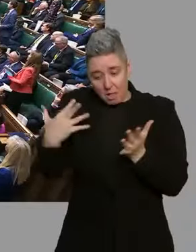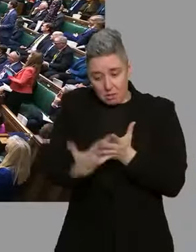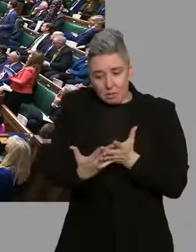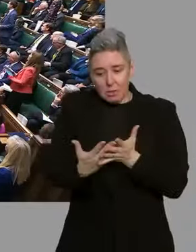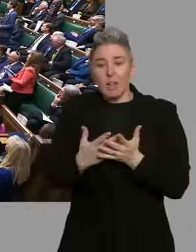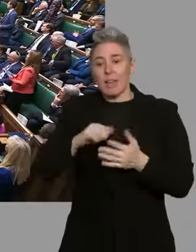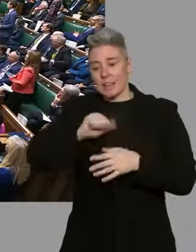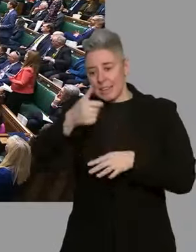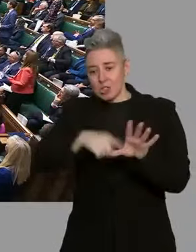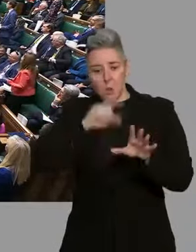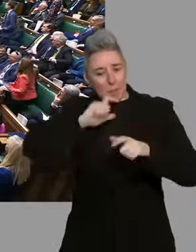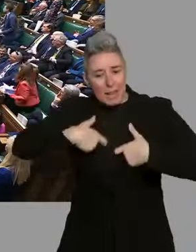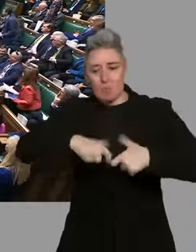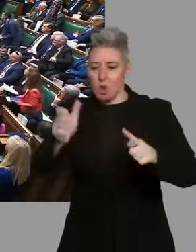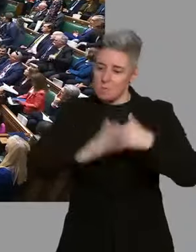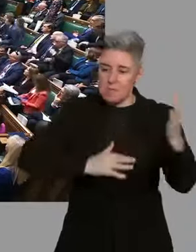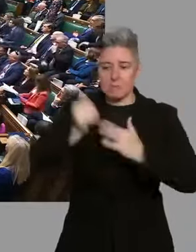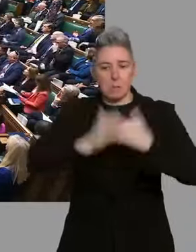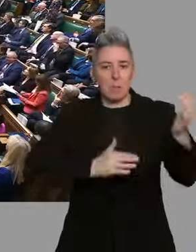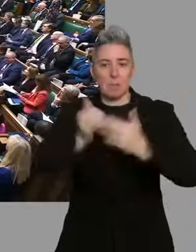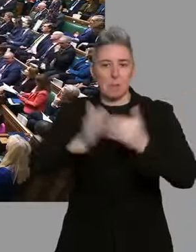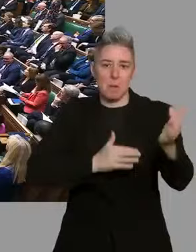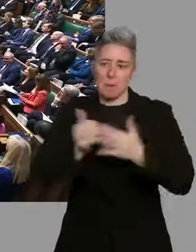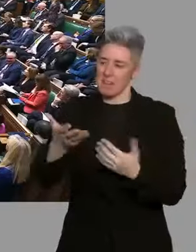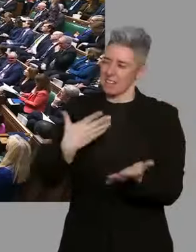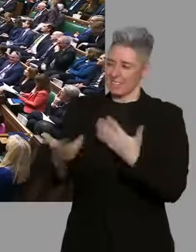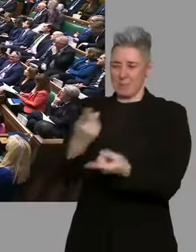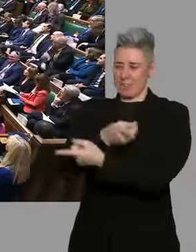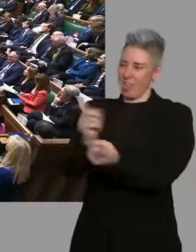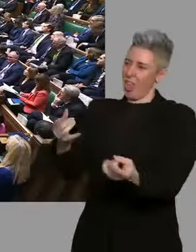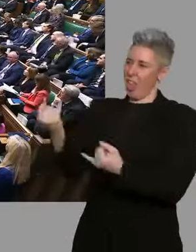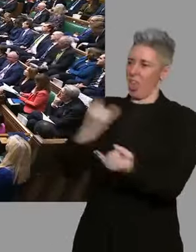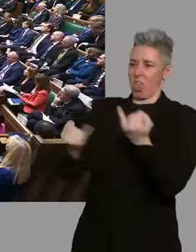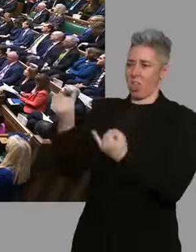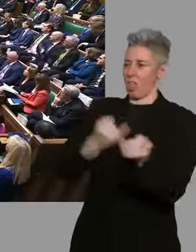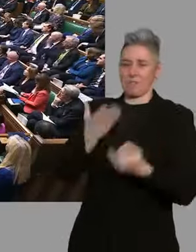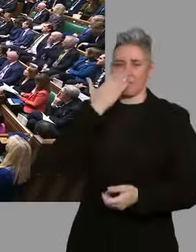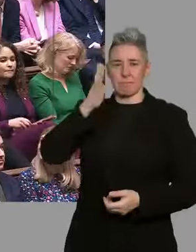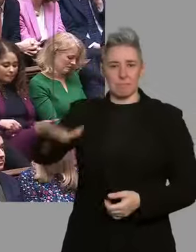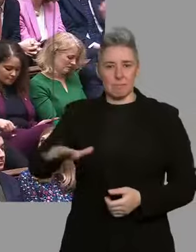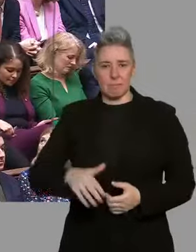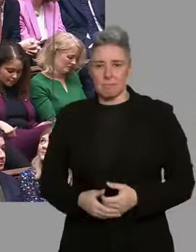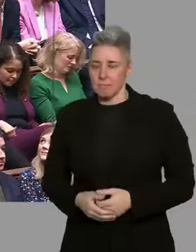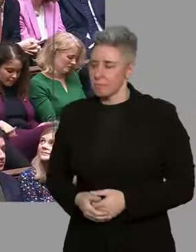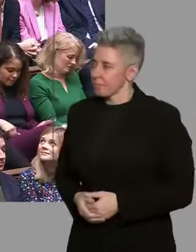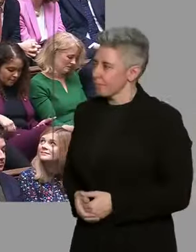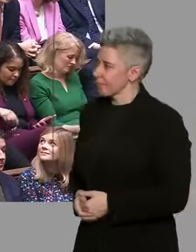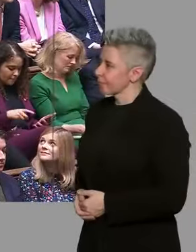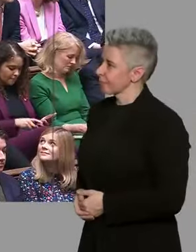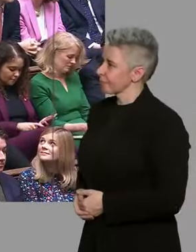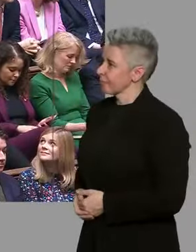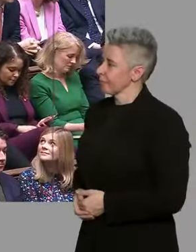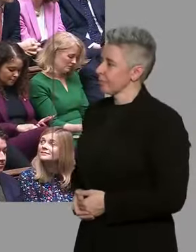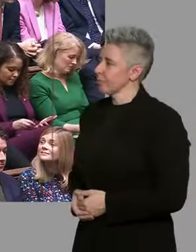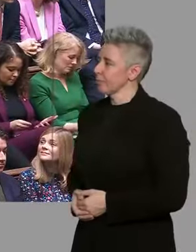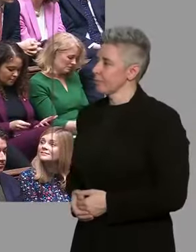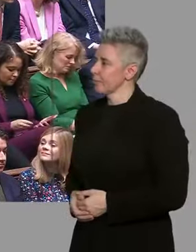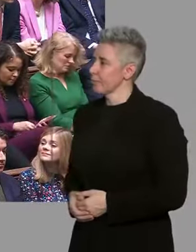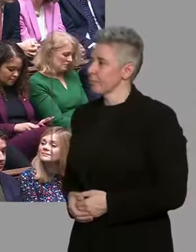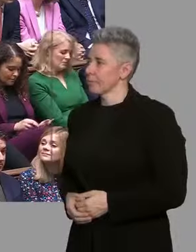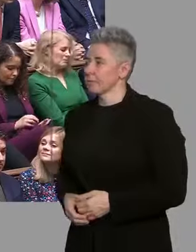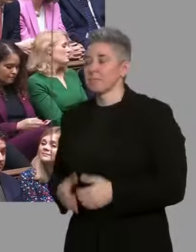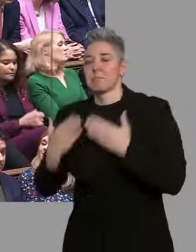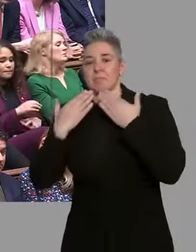Amanda Martin. Thank you, Mr. Speaker, and can I echo the words of the Prime Minister and thank you and all of our staff in this place alongside our